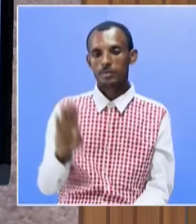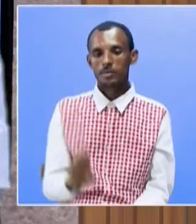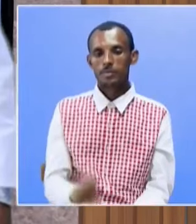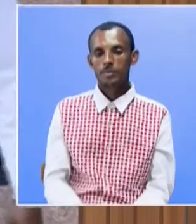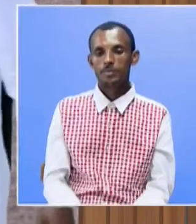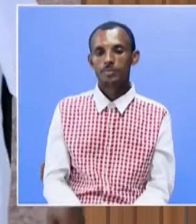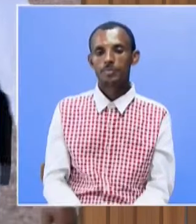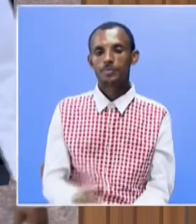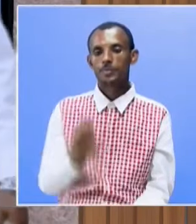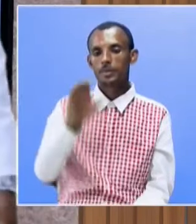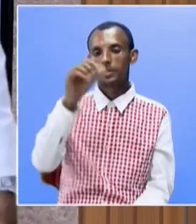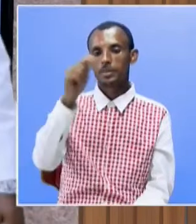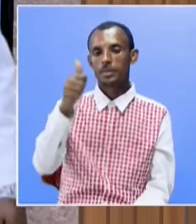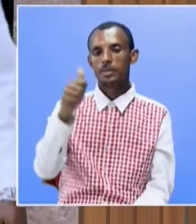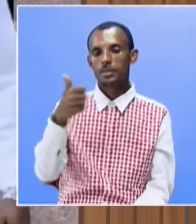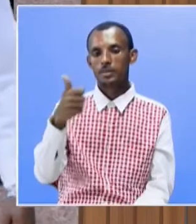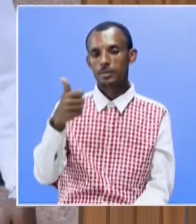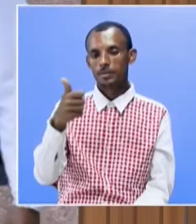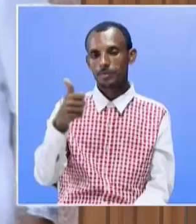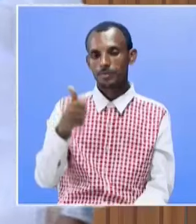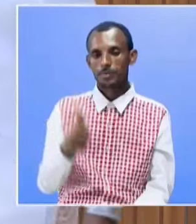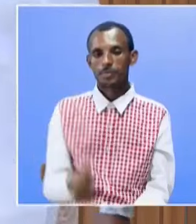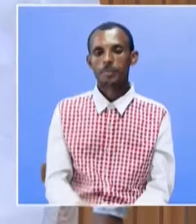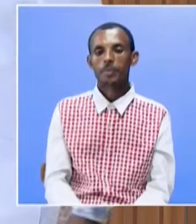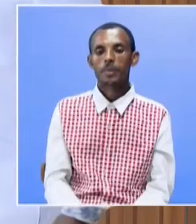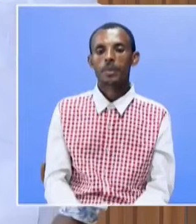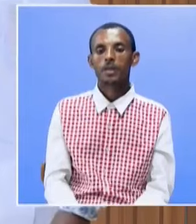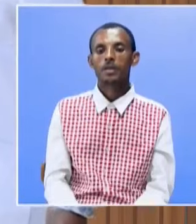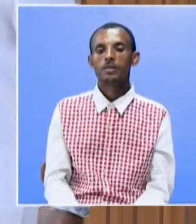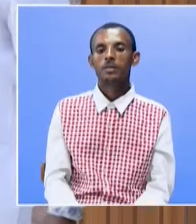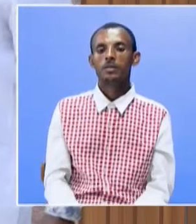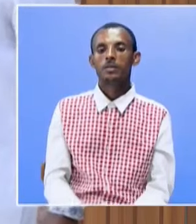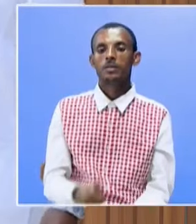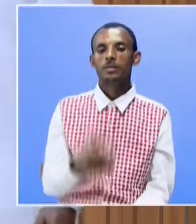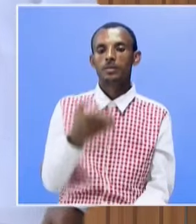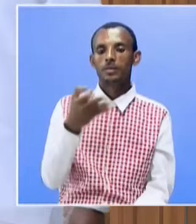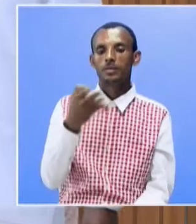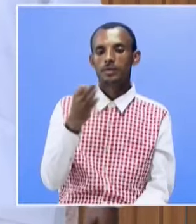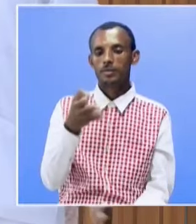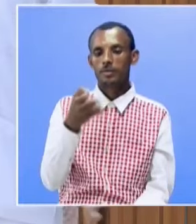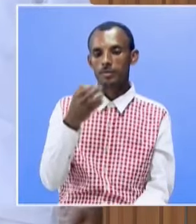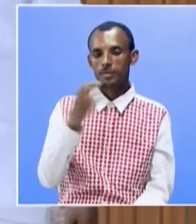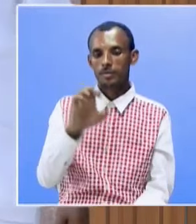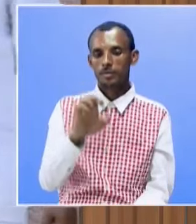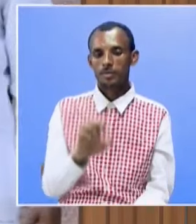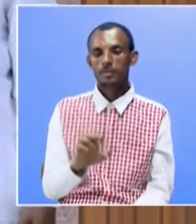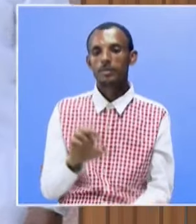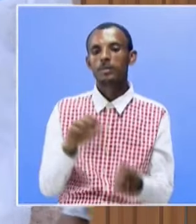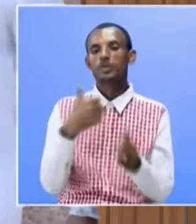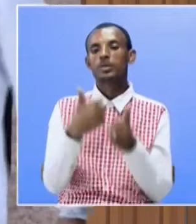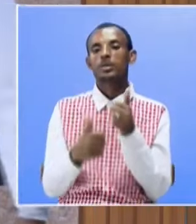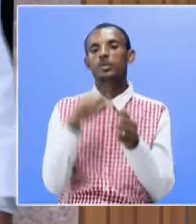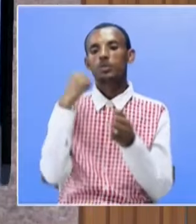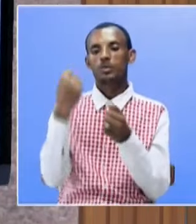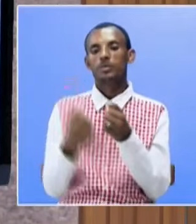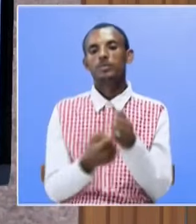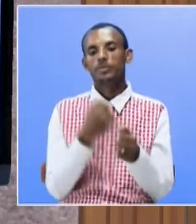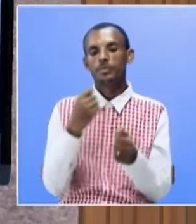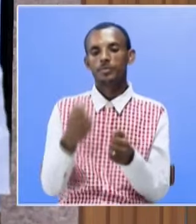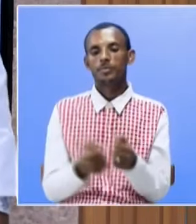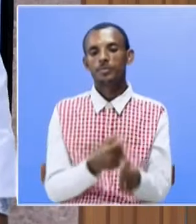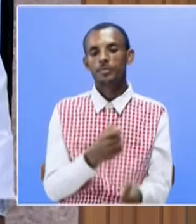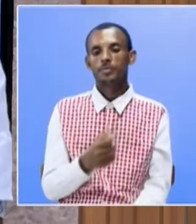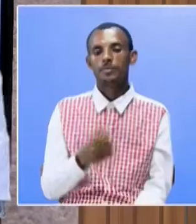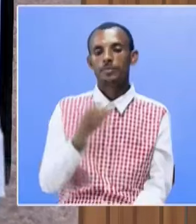CA is 10 units. It has to fit on this line, 10 units. In what order? CA